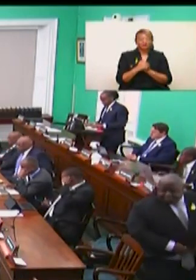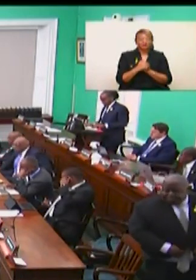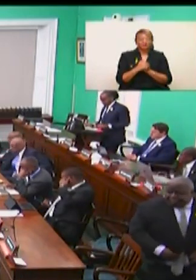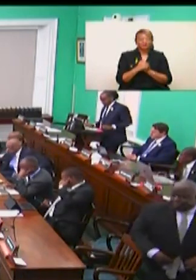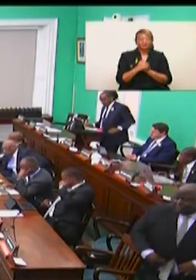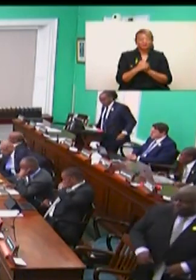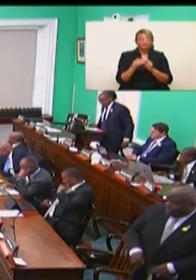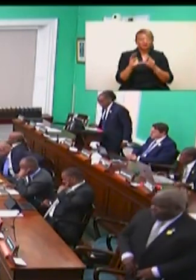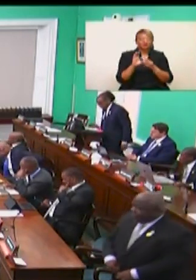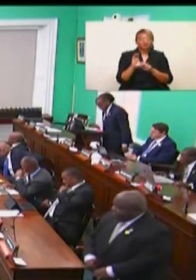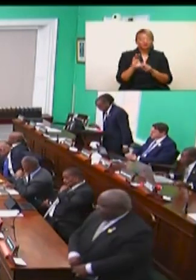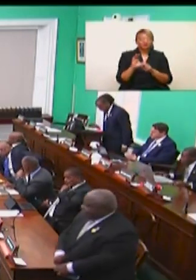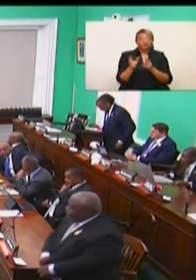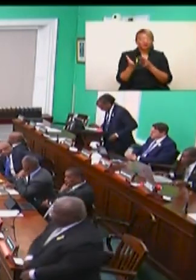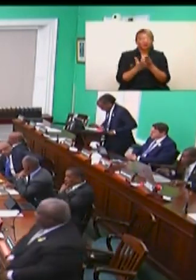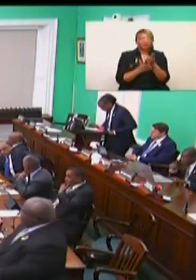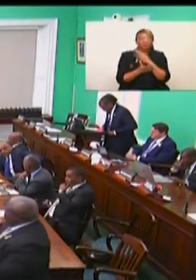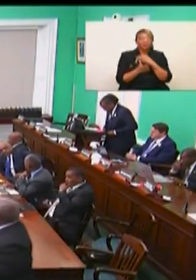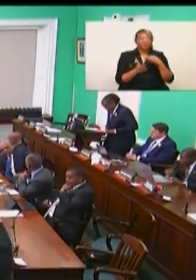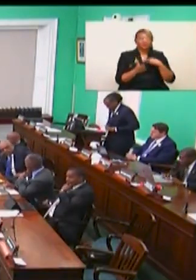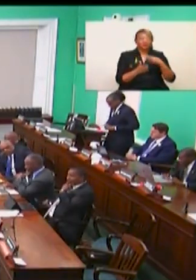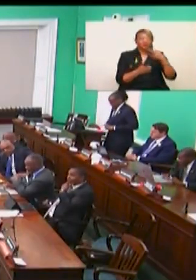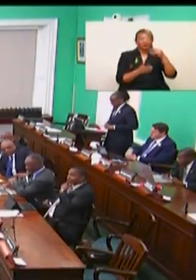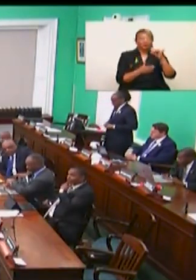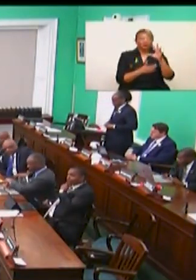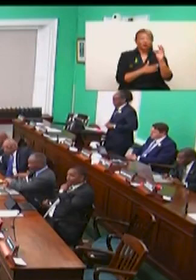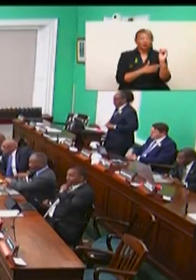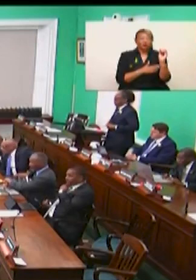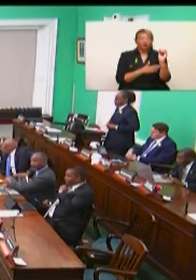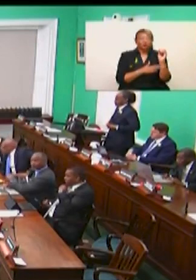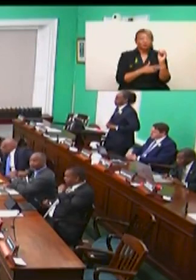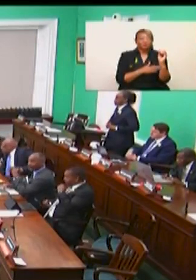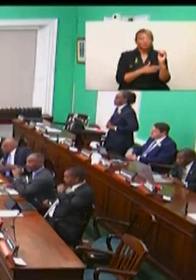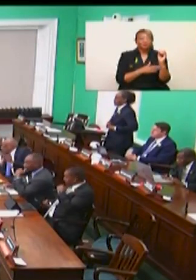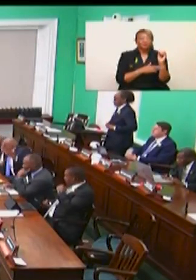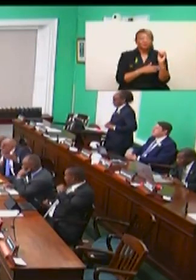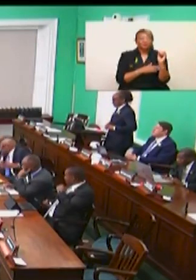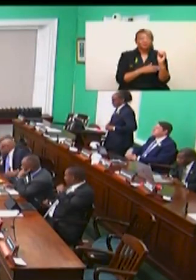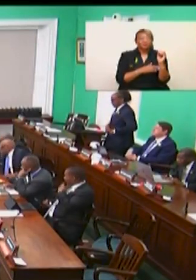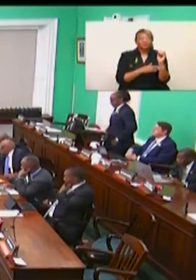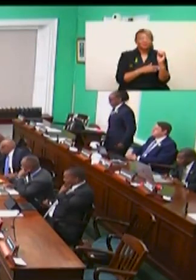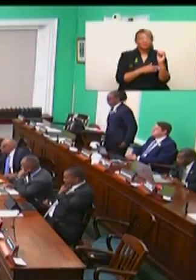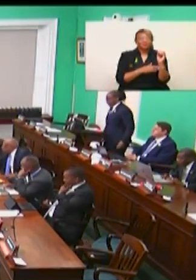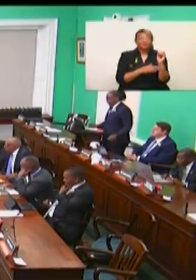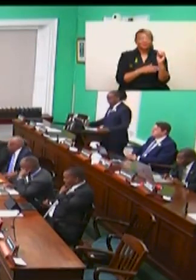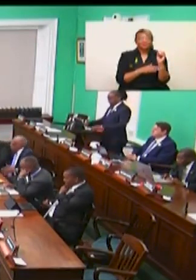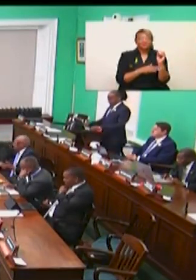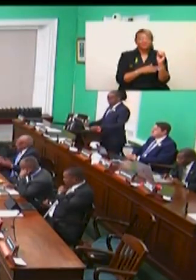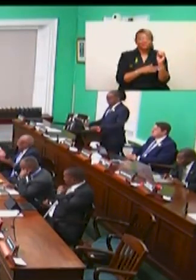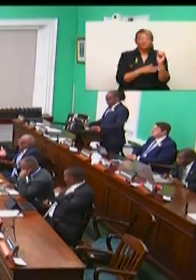The Chair recognizes the Honorable Member for North Abaco. This is a bad deal. You're the government, cancel it. This is a bad deal.